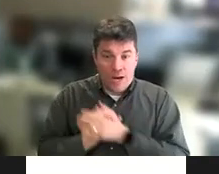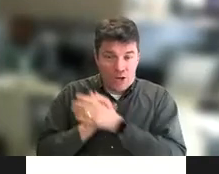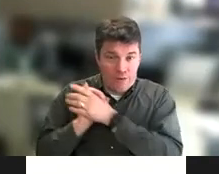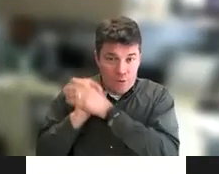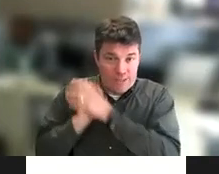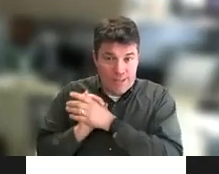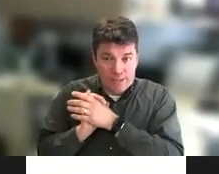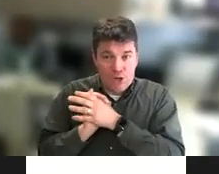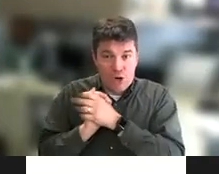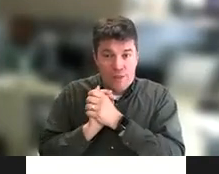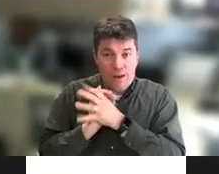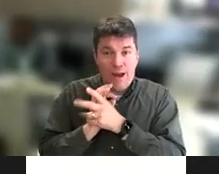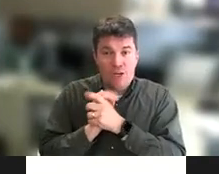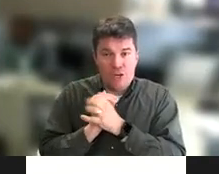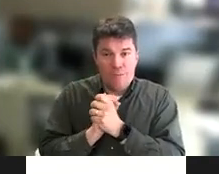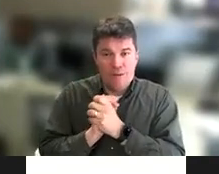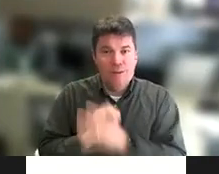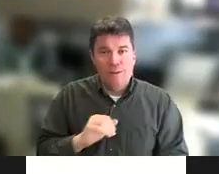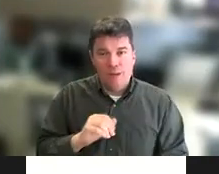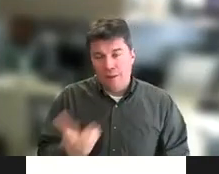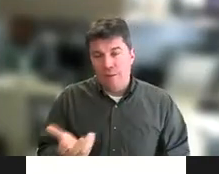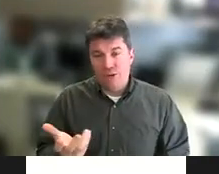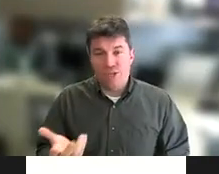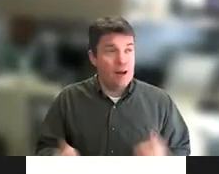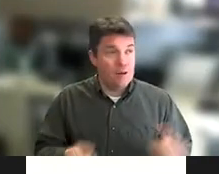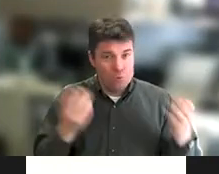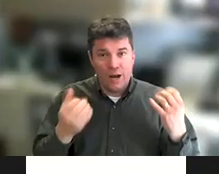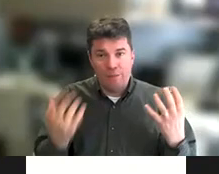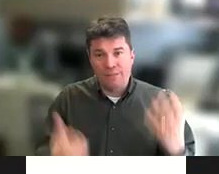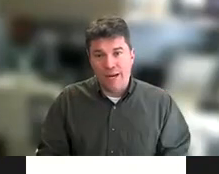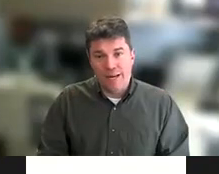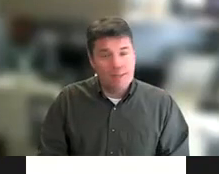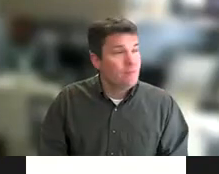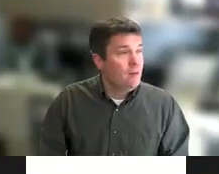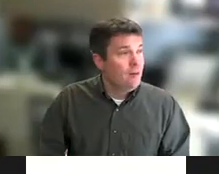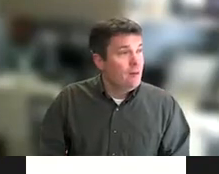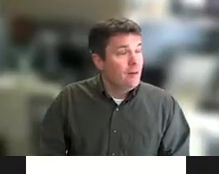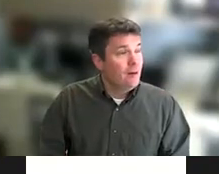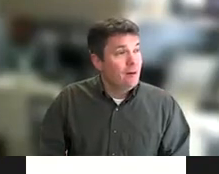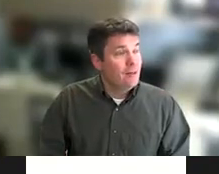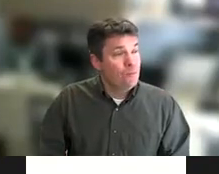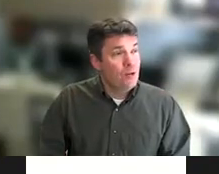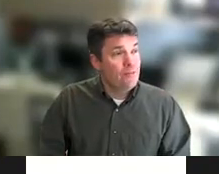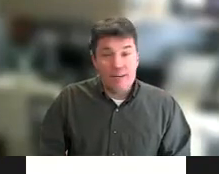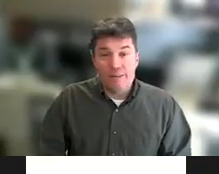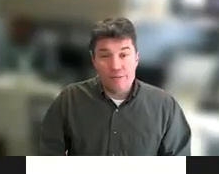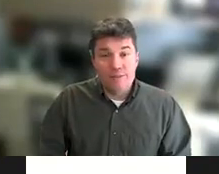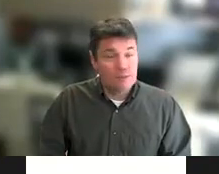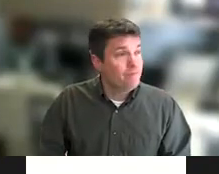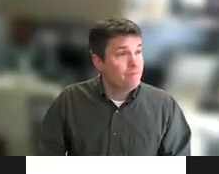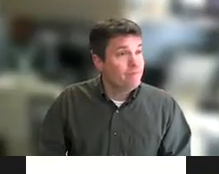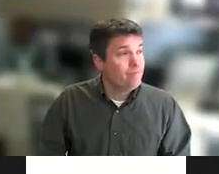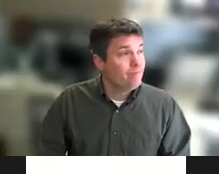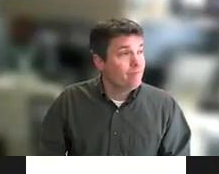or the location of where the signs are and my hand shape, they'd be able to understand what I'm signing. And it's pretty